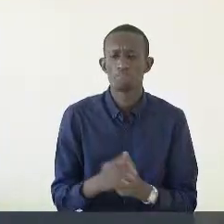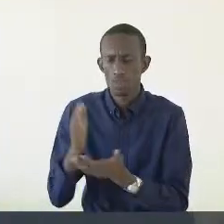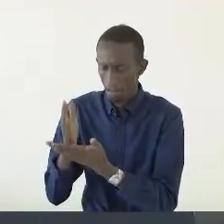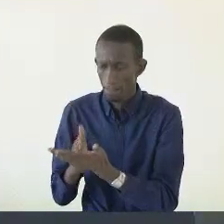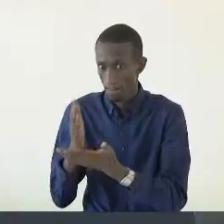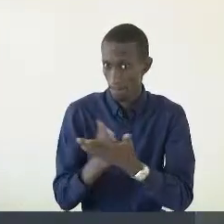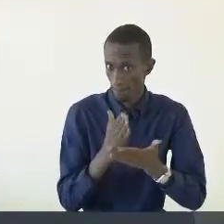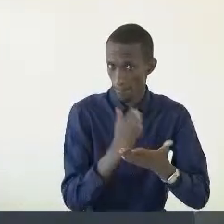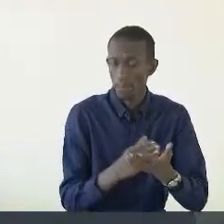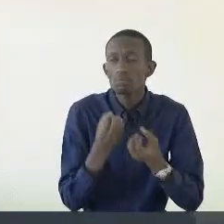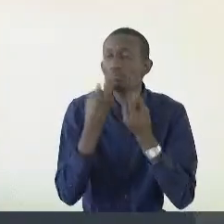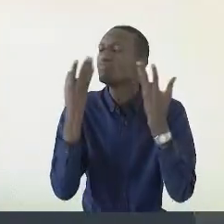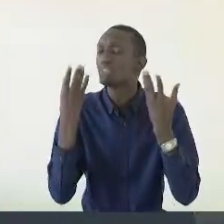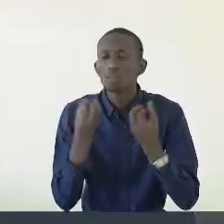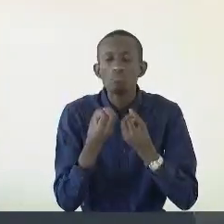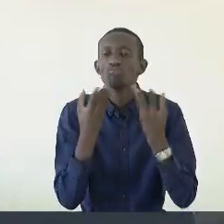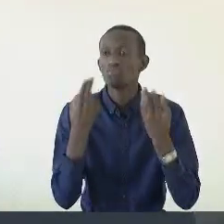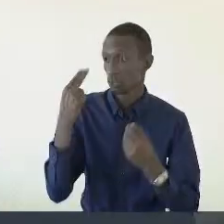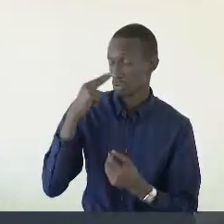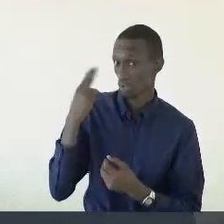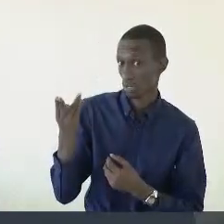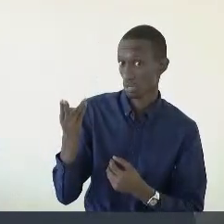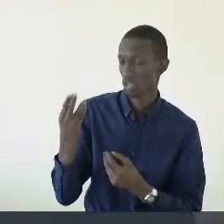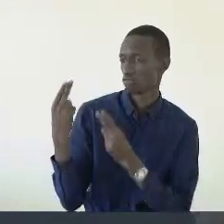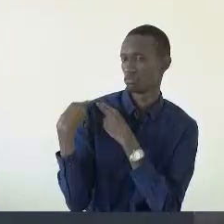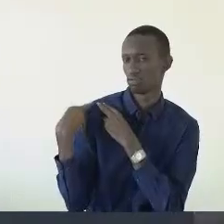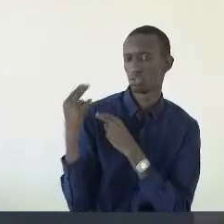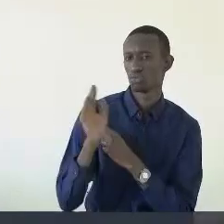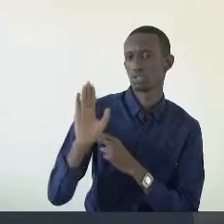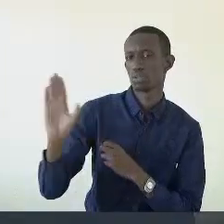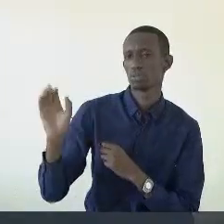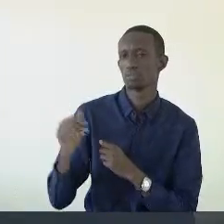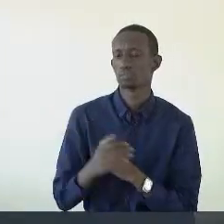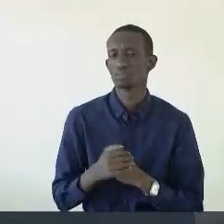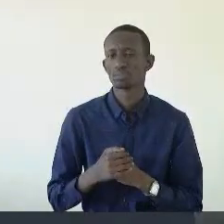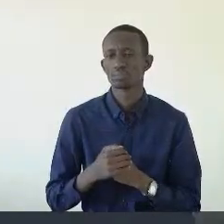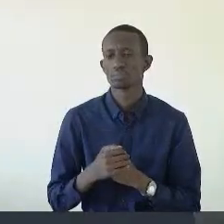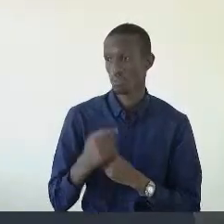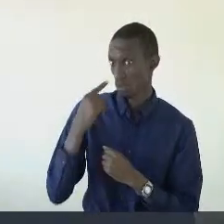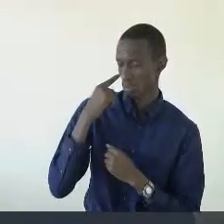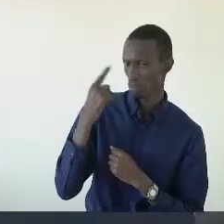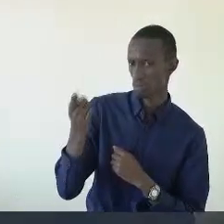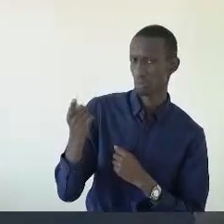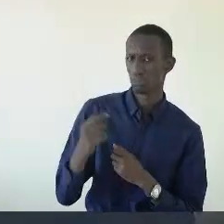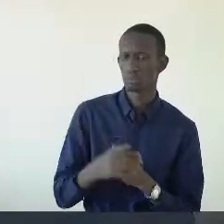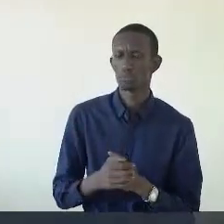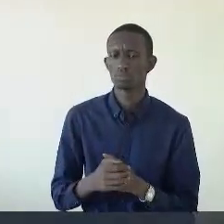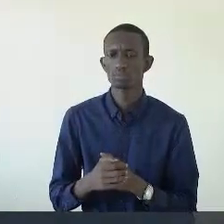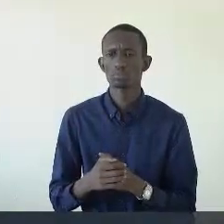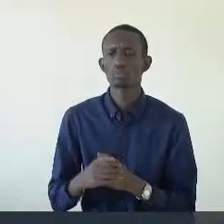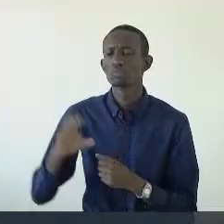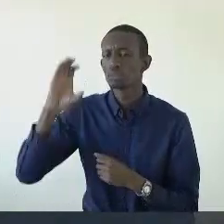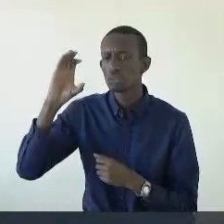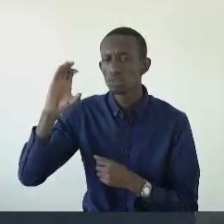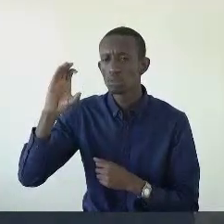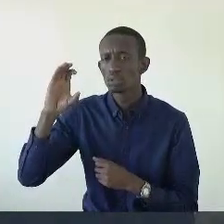parts of the flower, and we have seen their functions. We have seen what we call